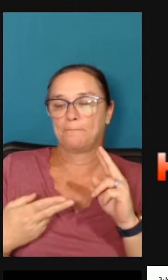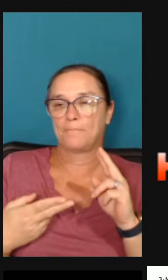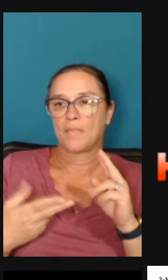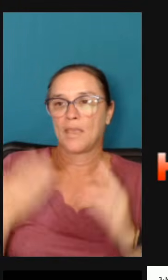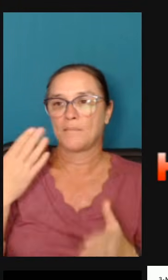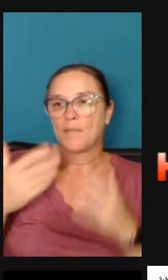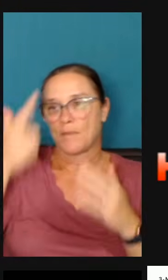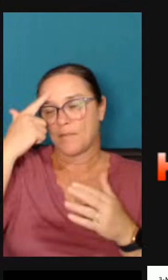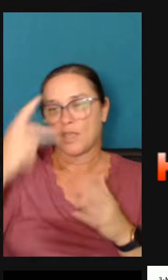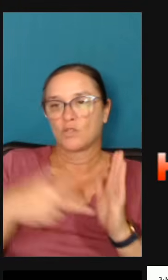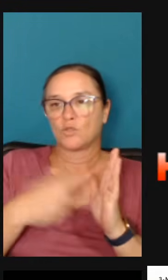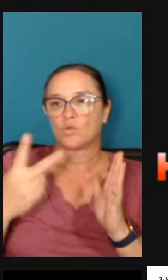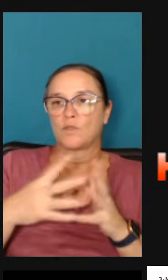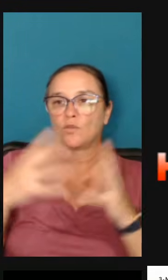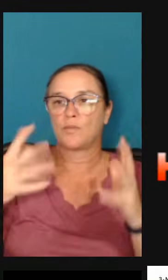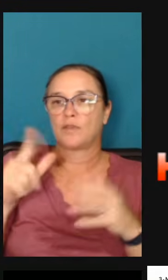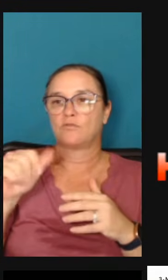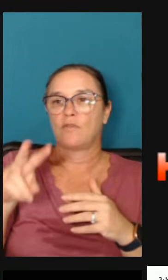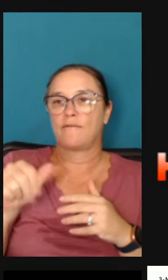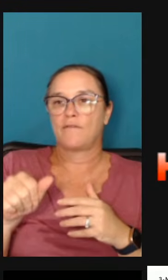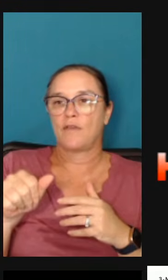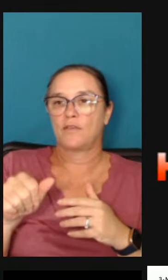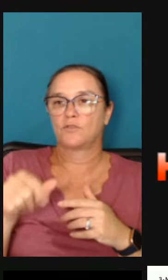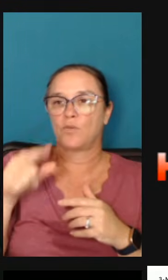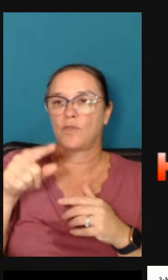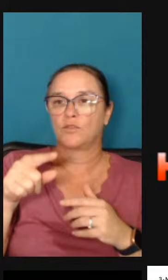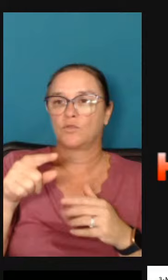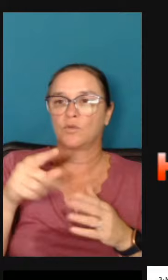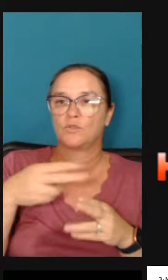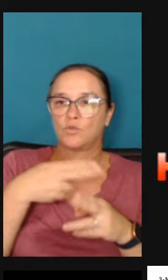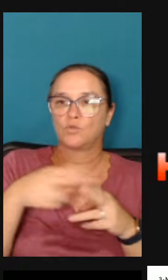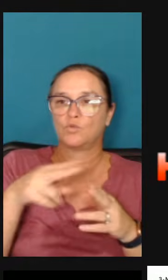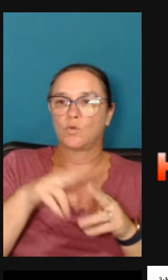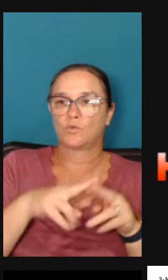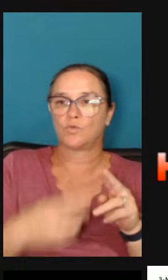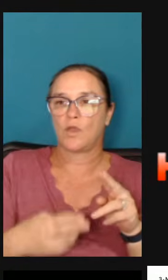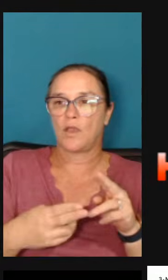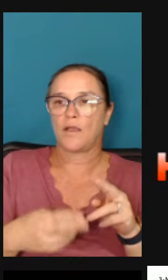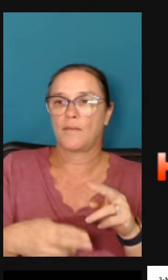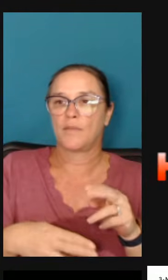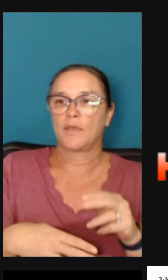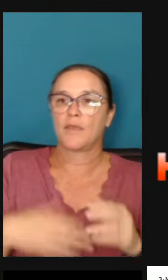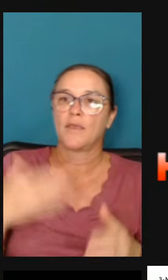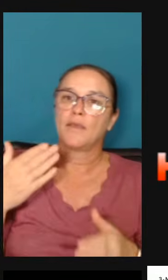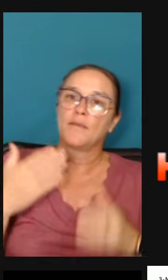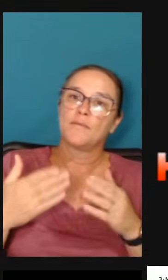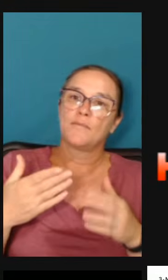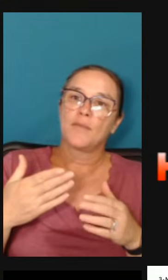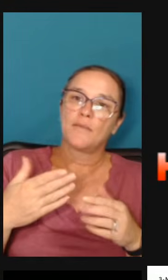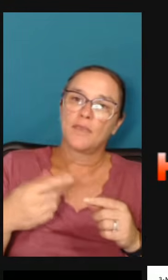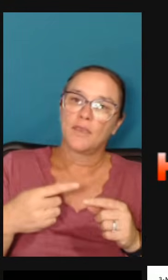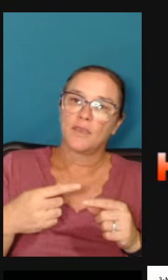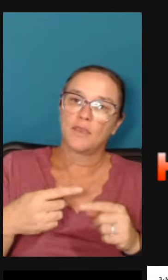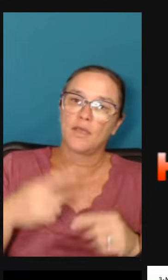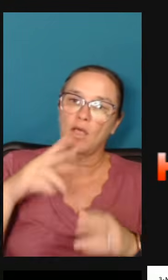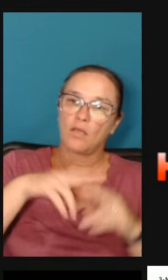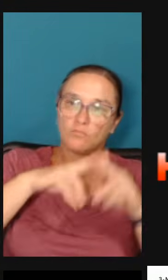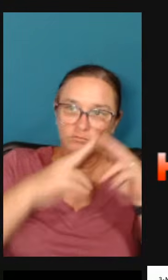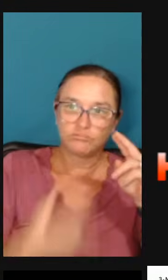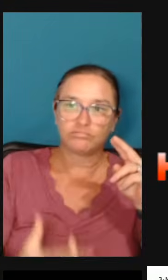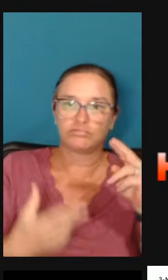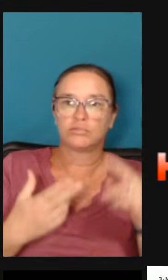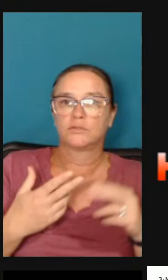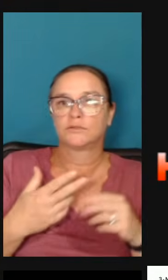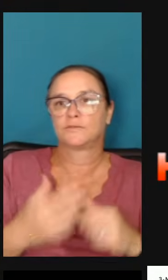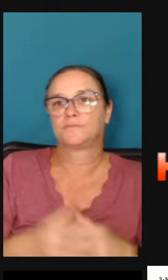much lava. And so this one, short drop, short recovery, long drop. Right, we've seen this before, short